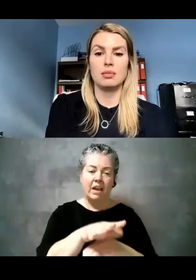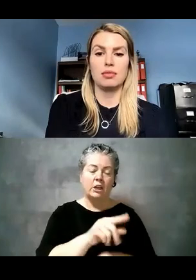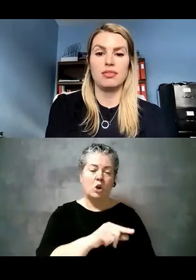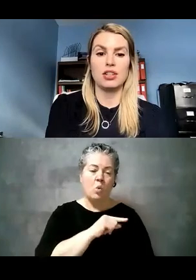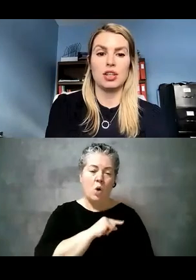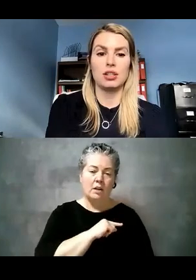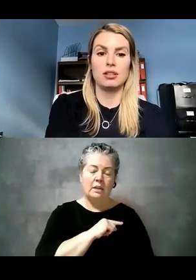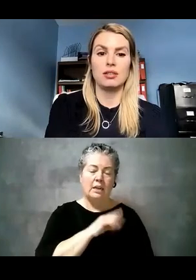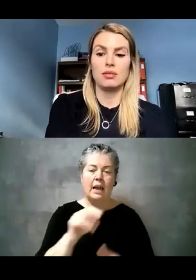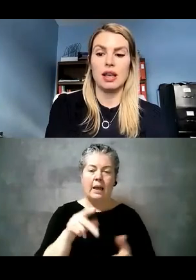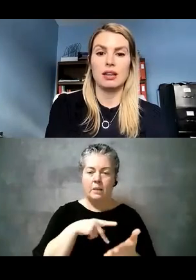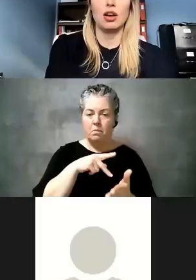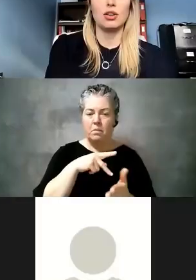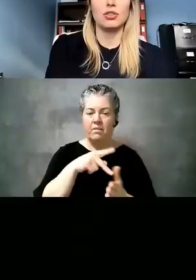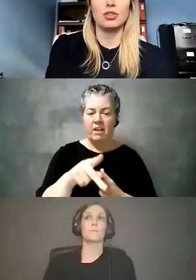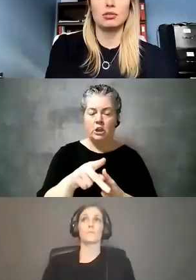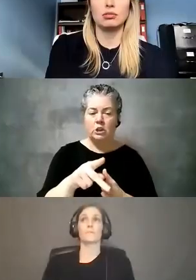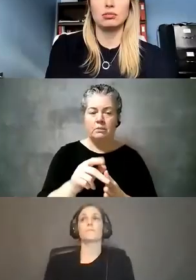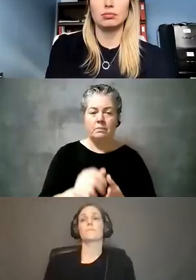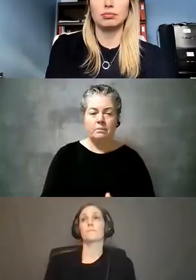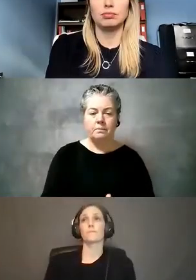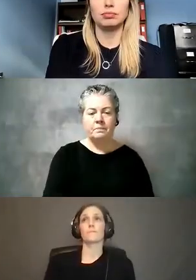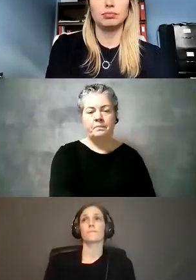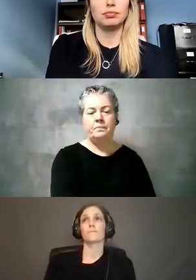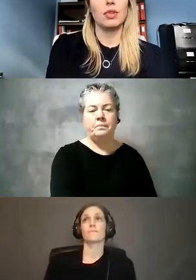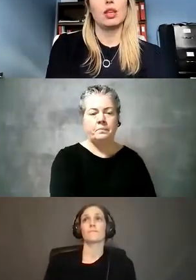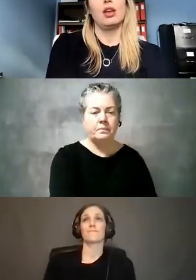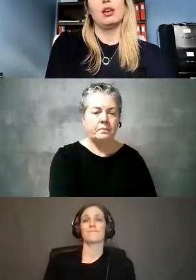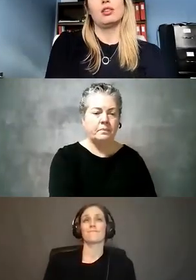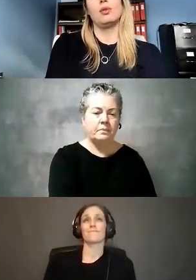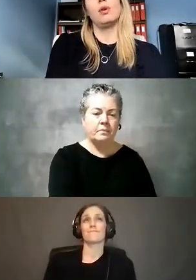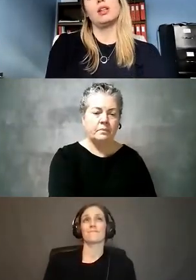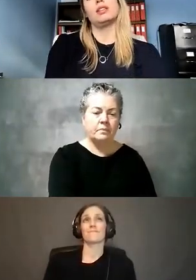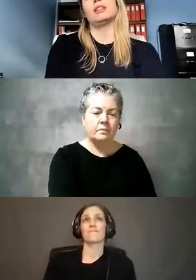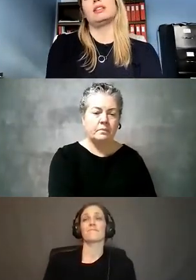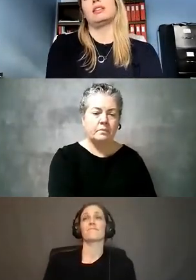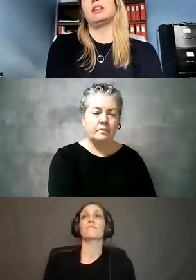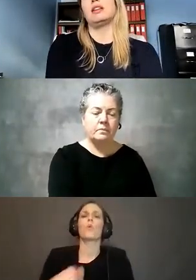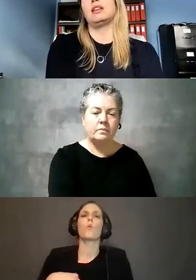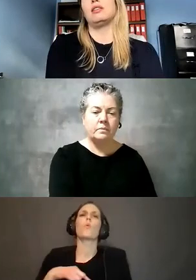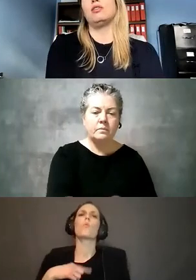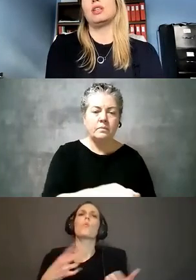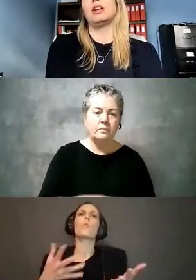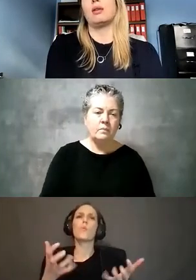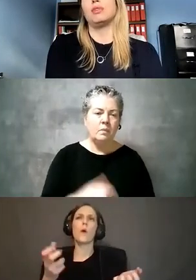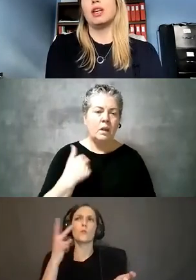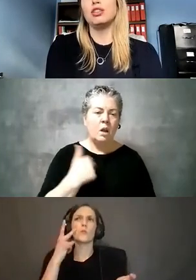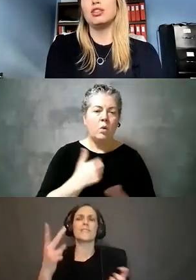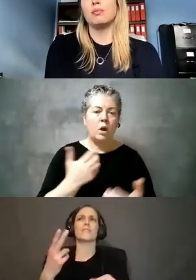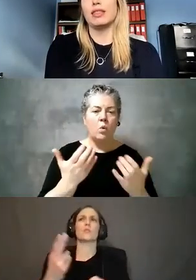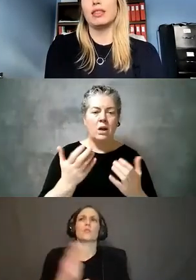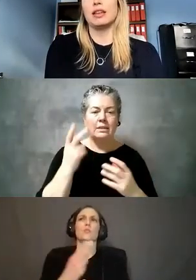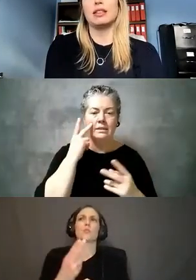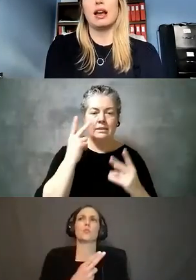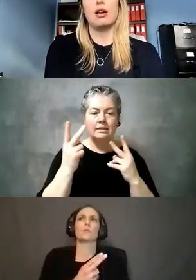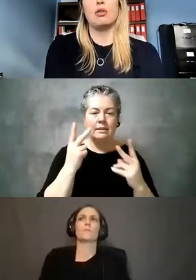the profession at large. So we wanted to see, using computational methods, how we